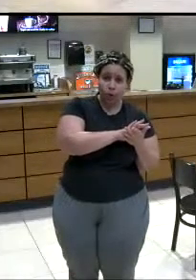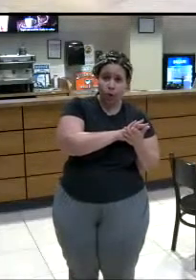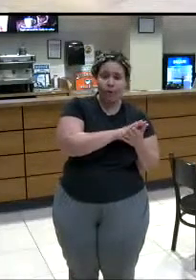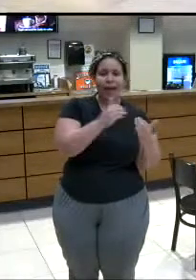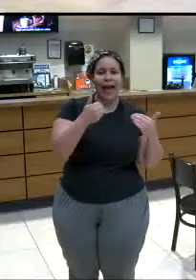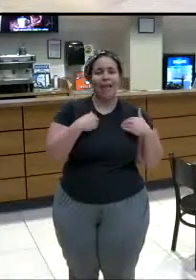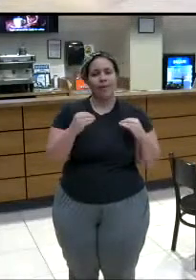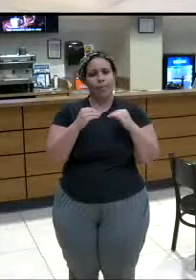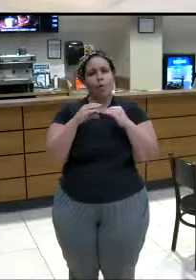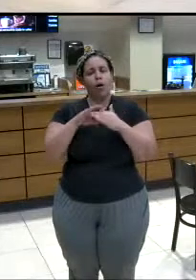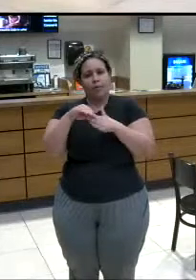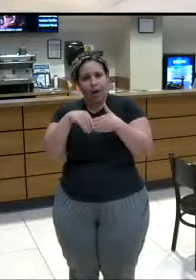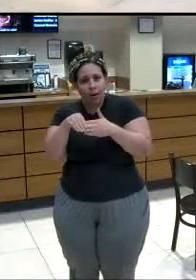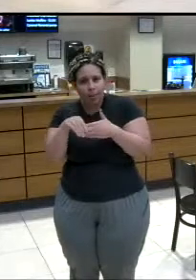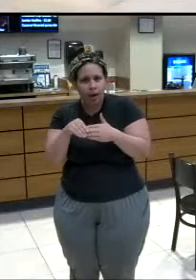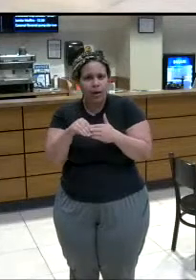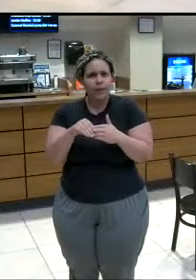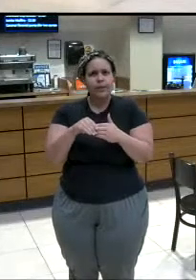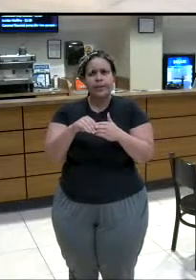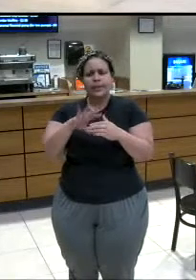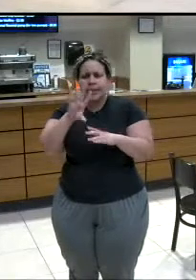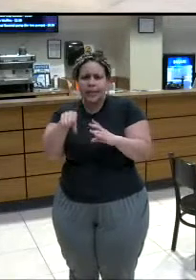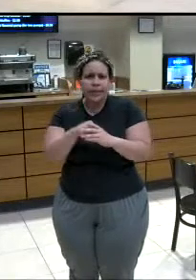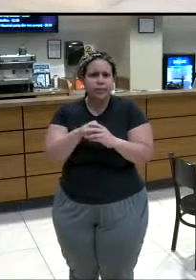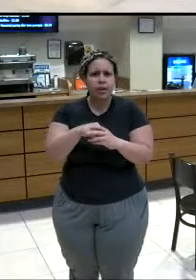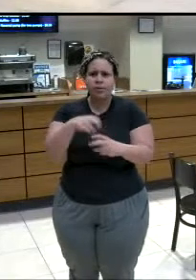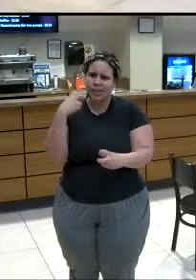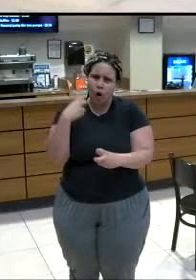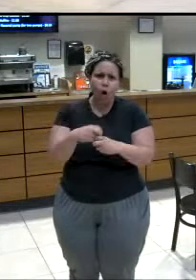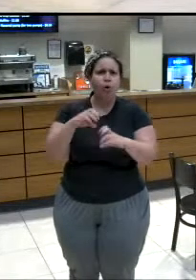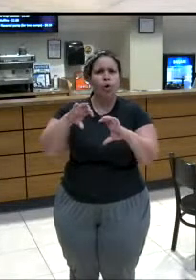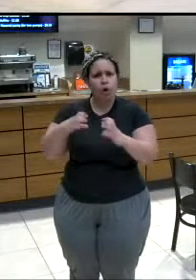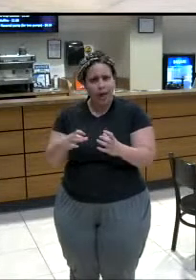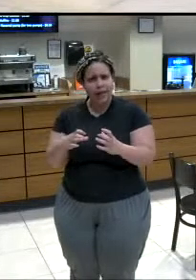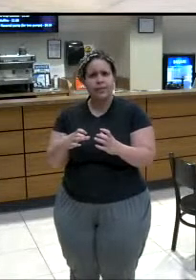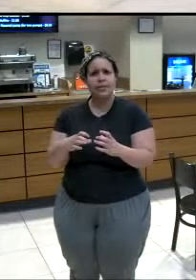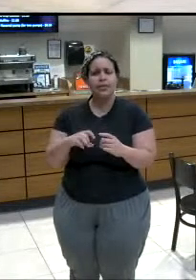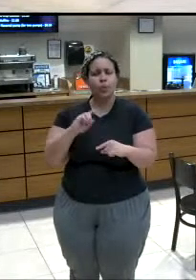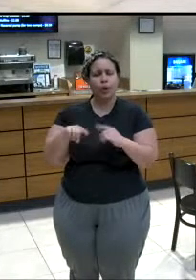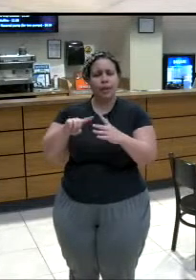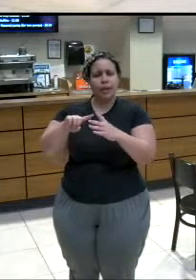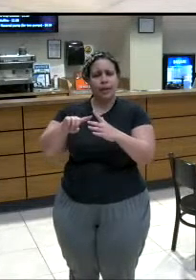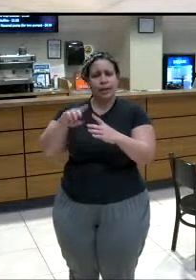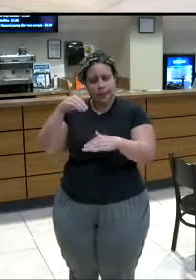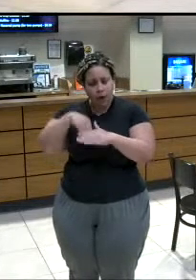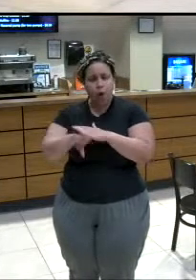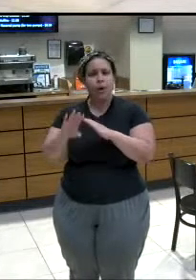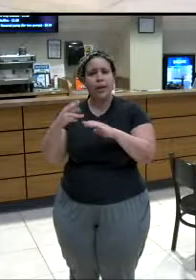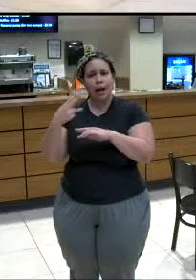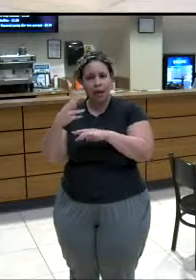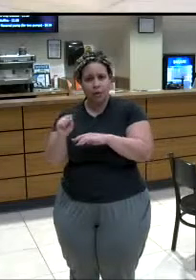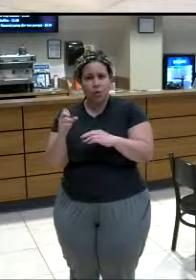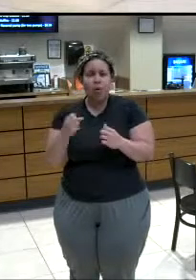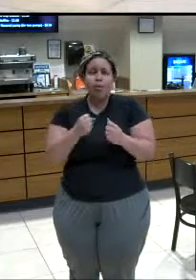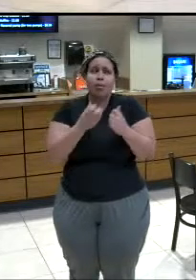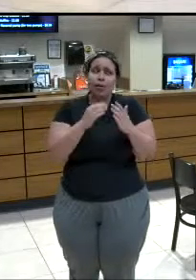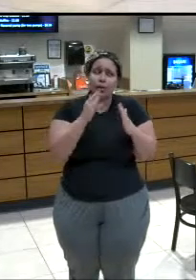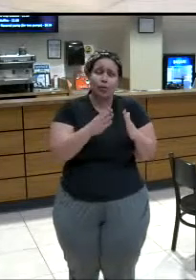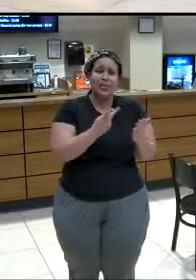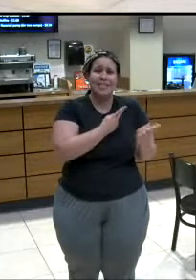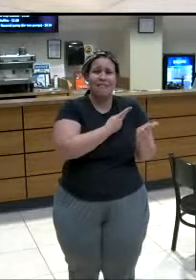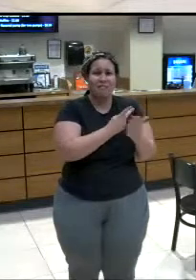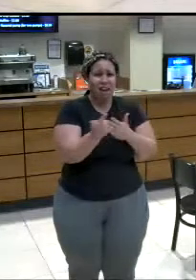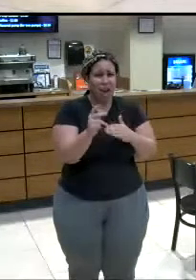to take more rigorous courses when they get to high school. We have quite a few students that fail